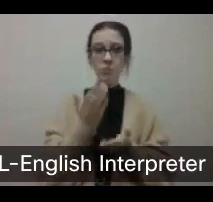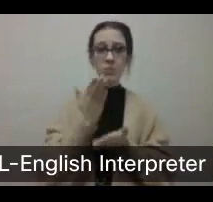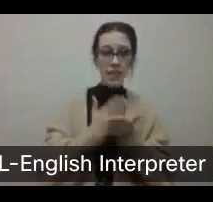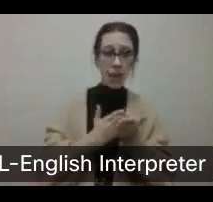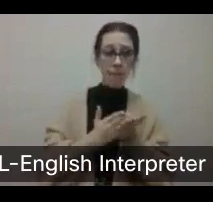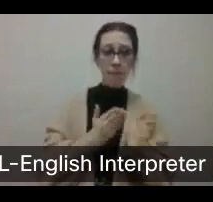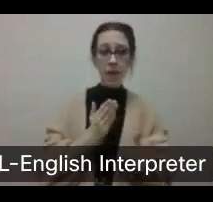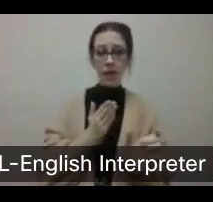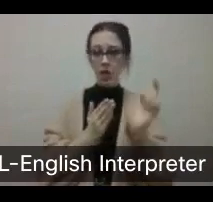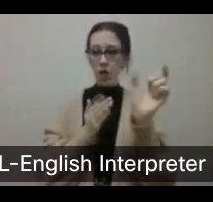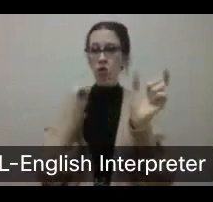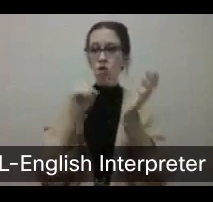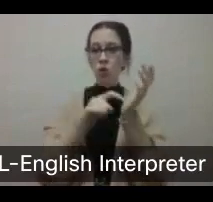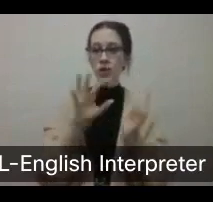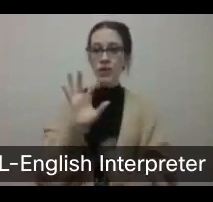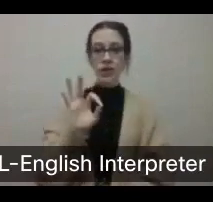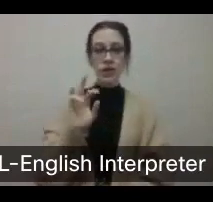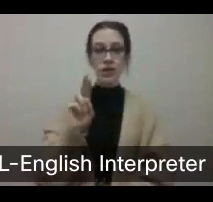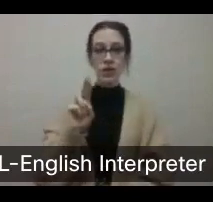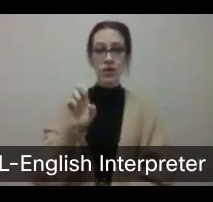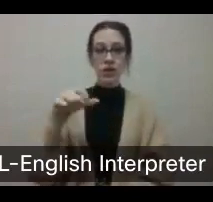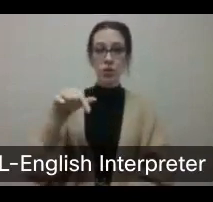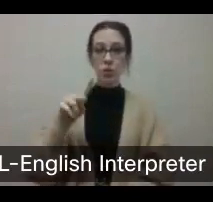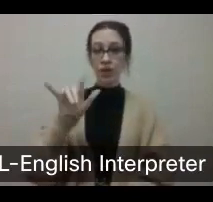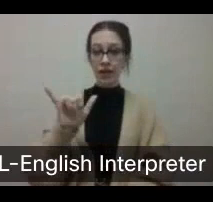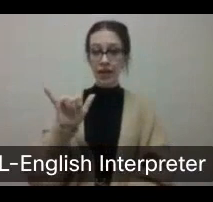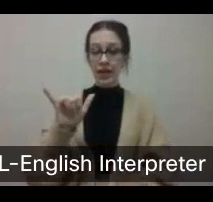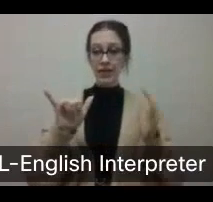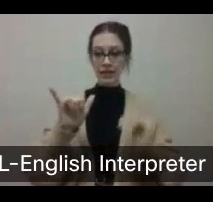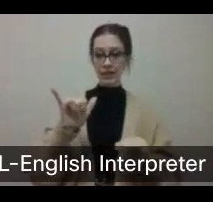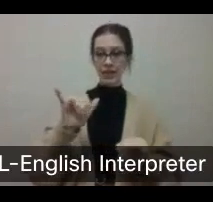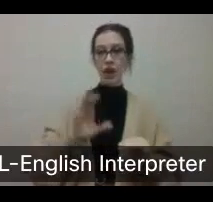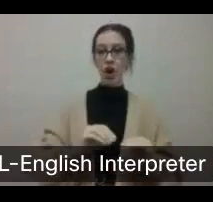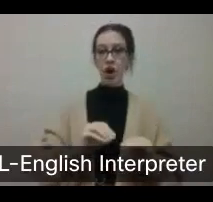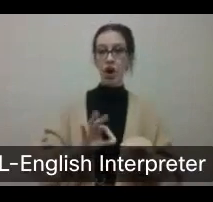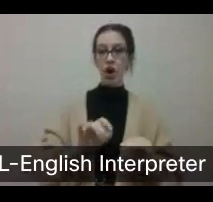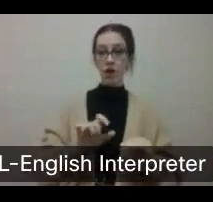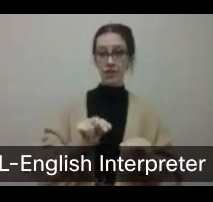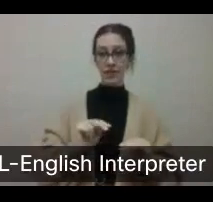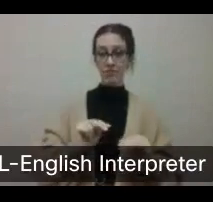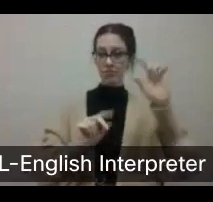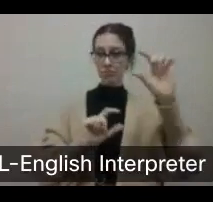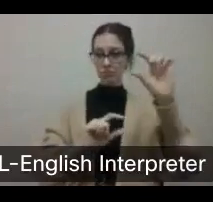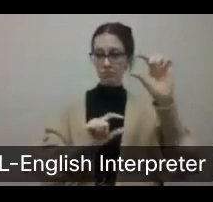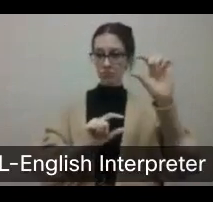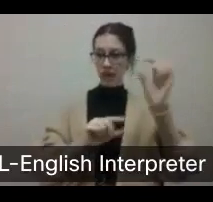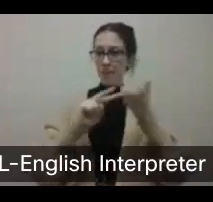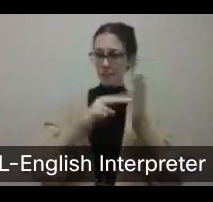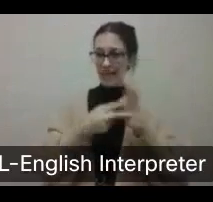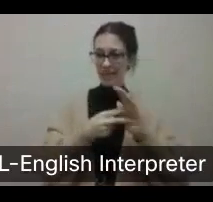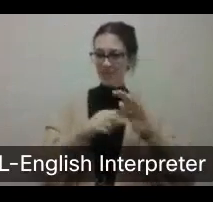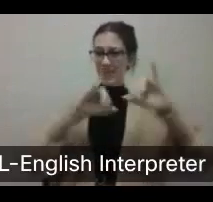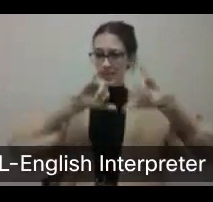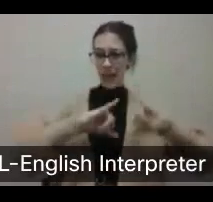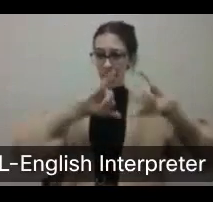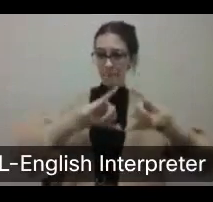Frequently has changed to often. Overuse has been simplified just to use, so a different word form has been used